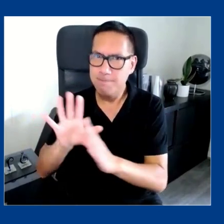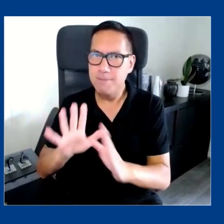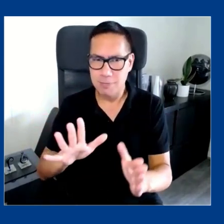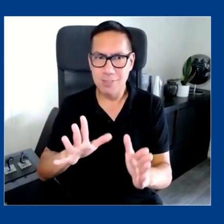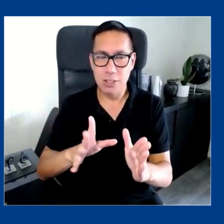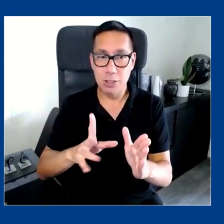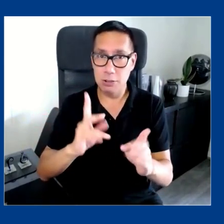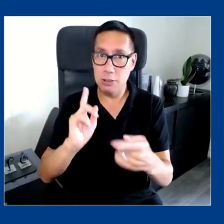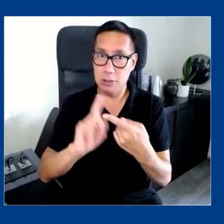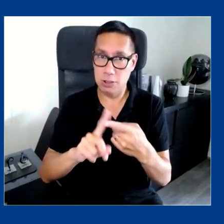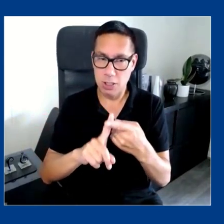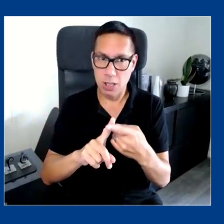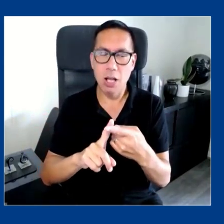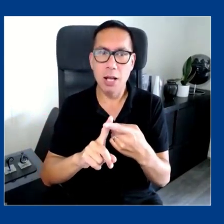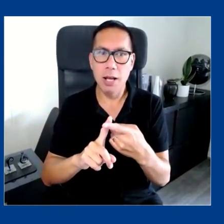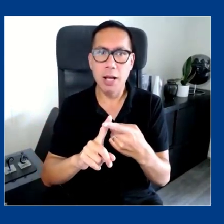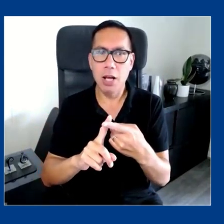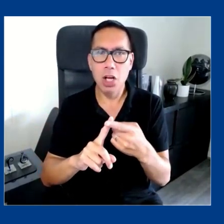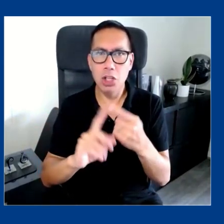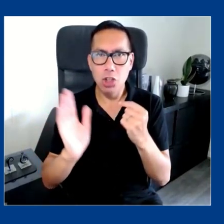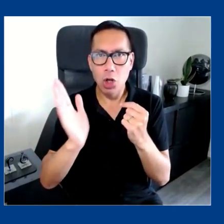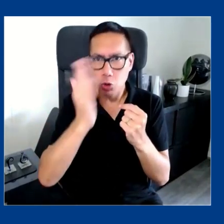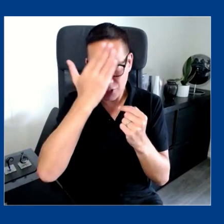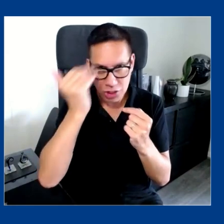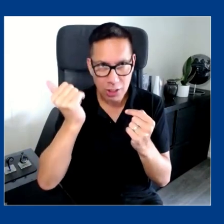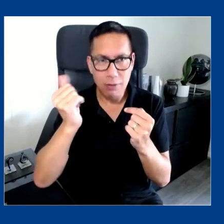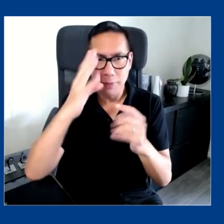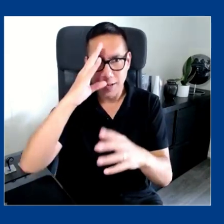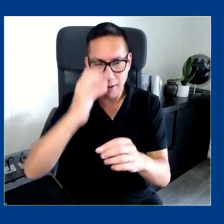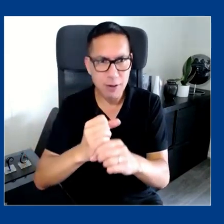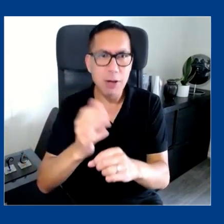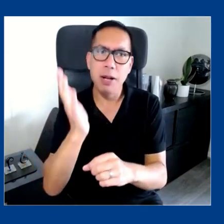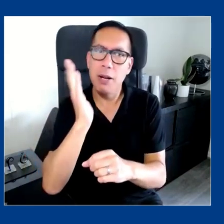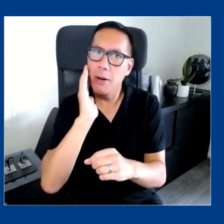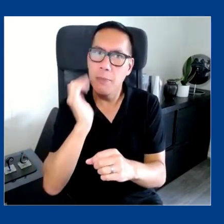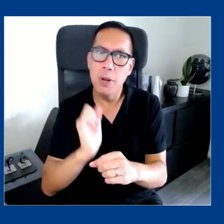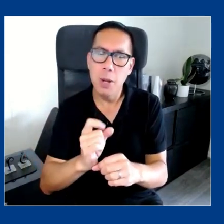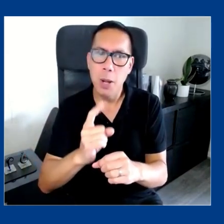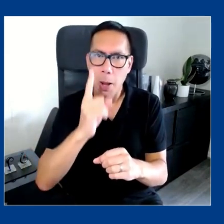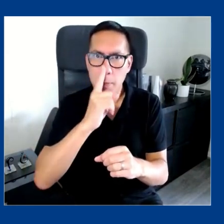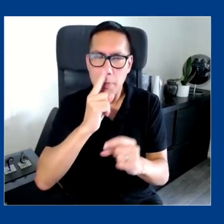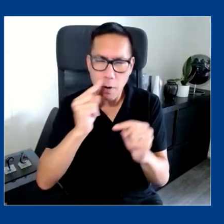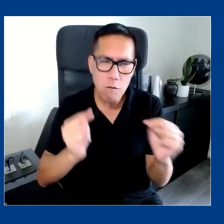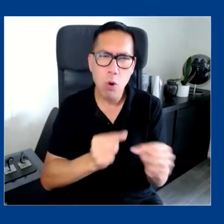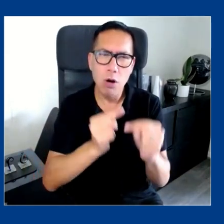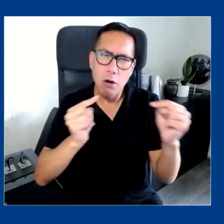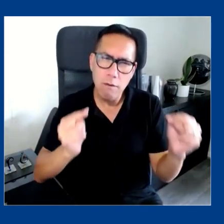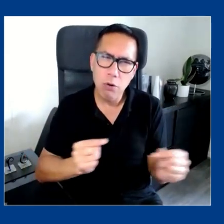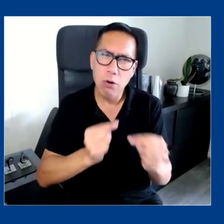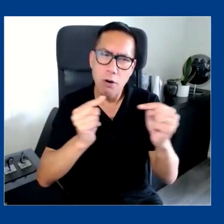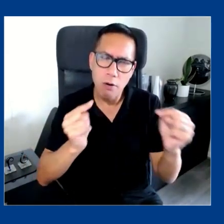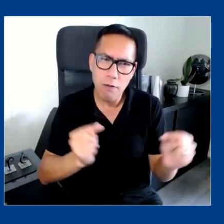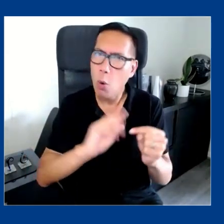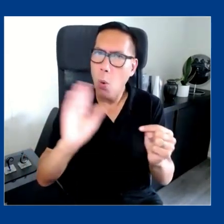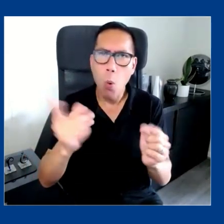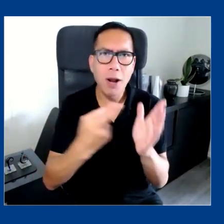spite of the Christianity, Catholicism. You know, the people who are involved in this film, all of them are Catholics, but